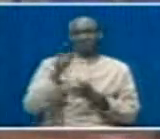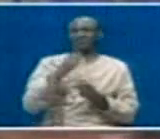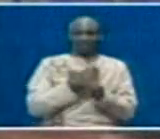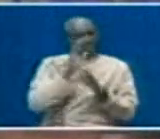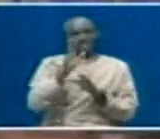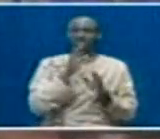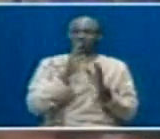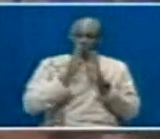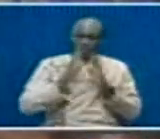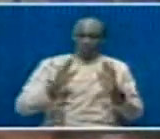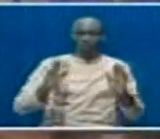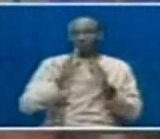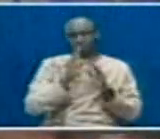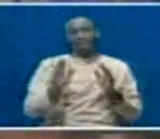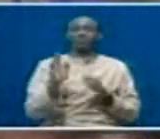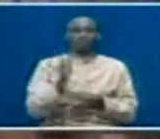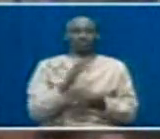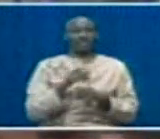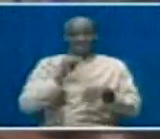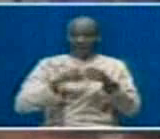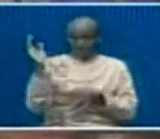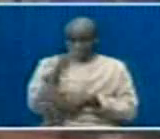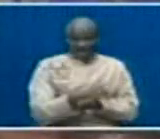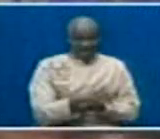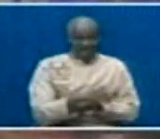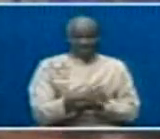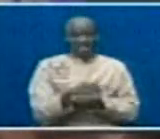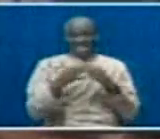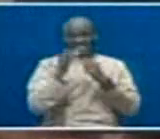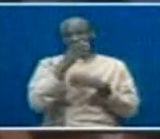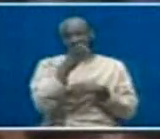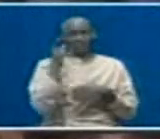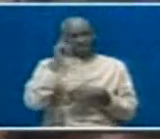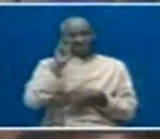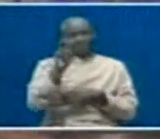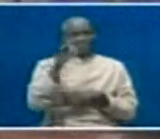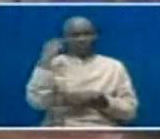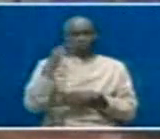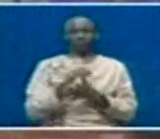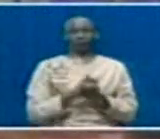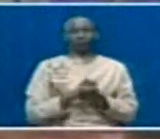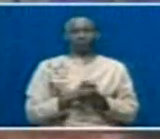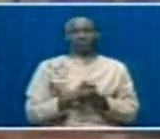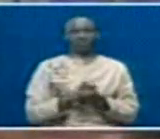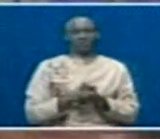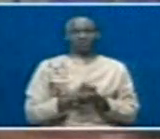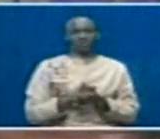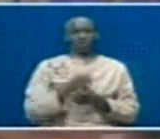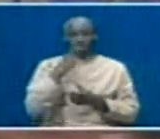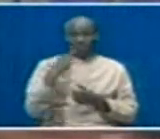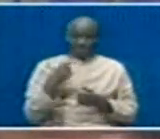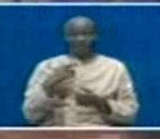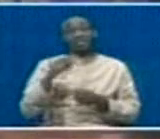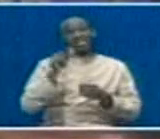everything to do with Italy. So when he came back, and I think I saw him, I was in England, and he said to me, he said, I've been to